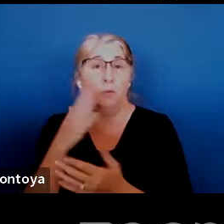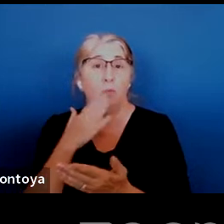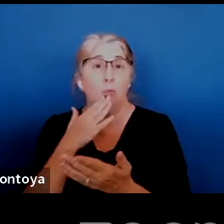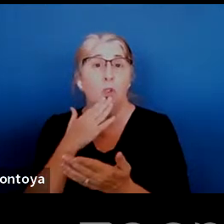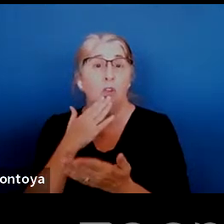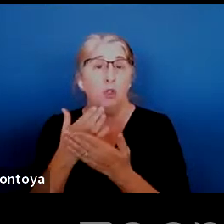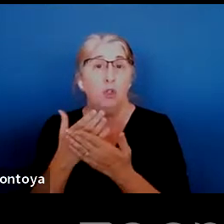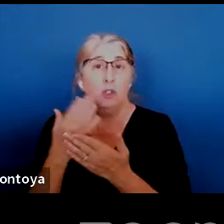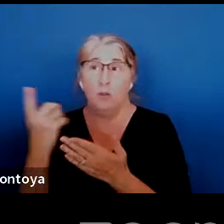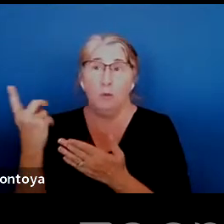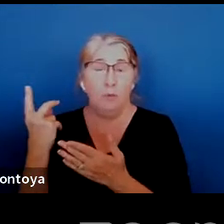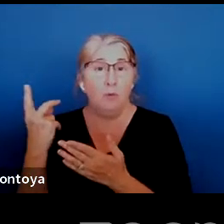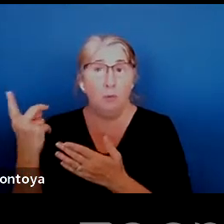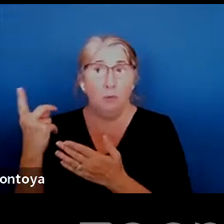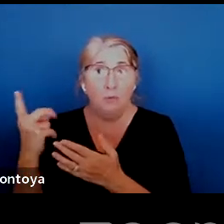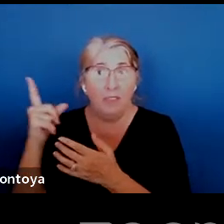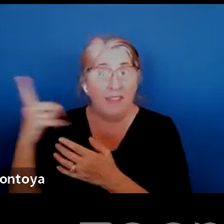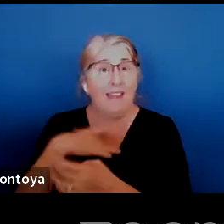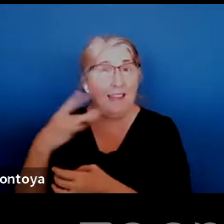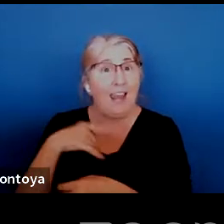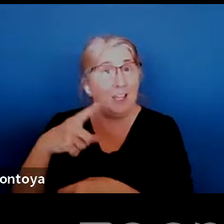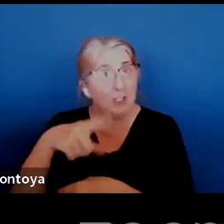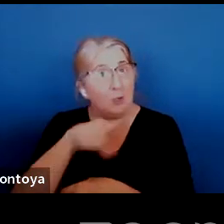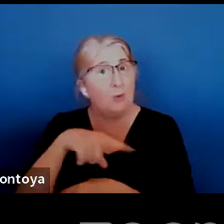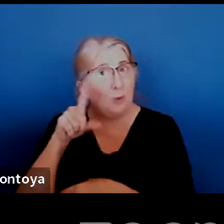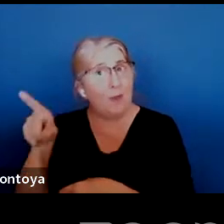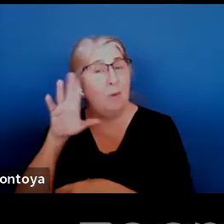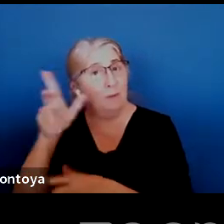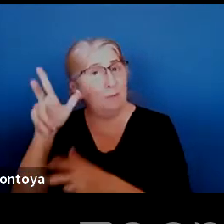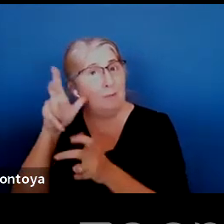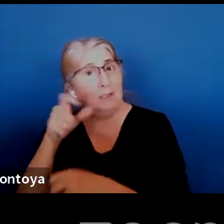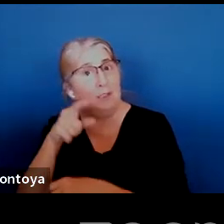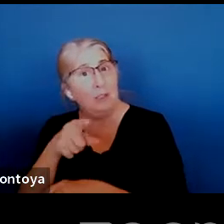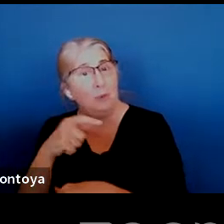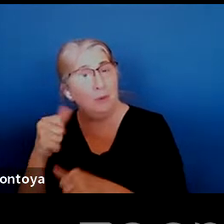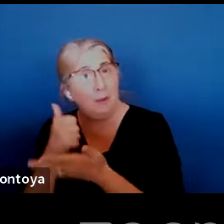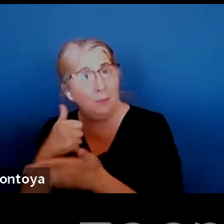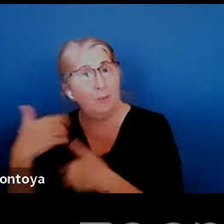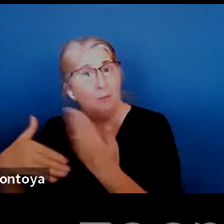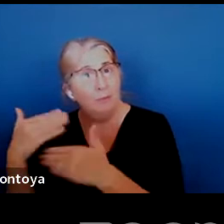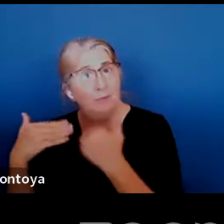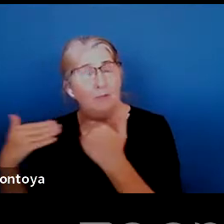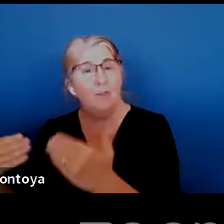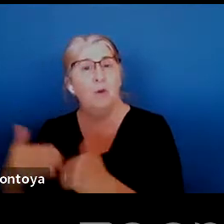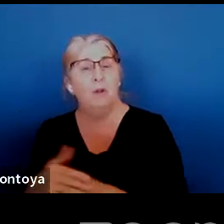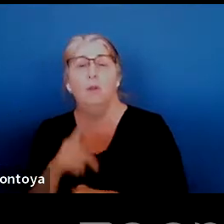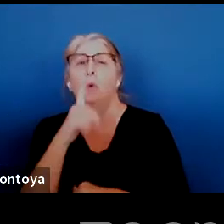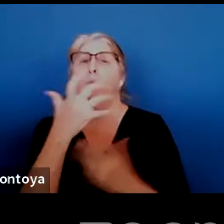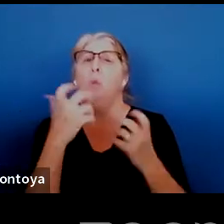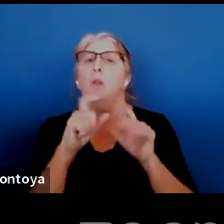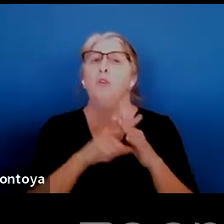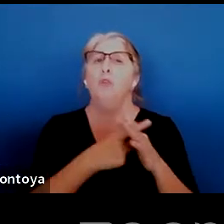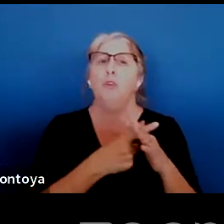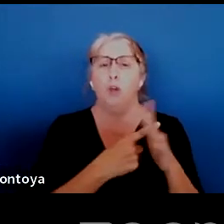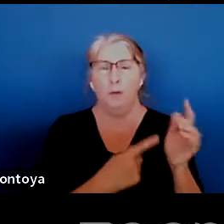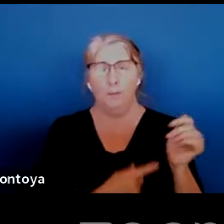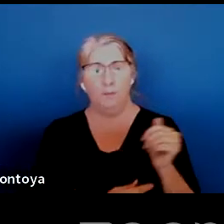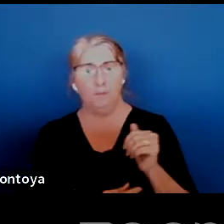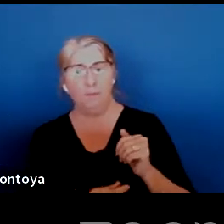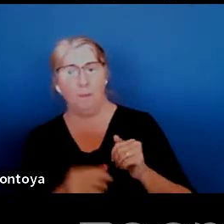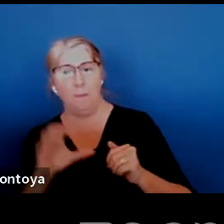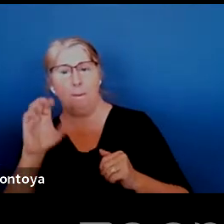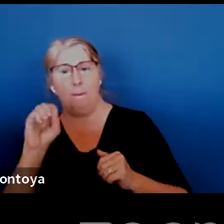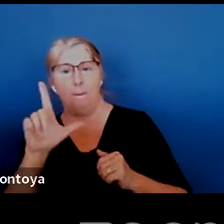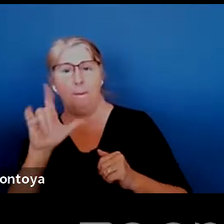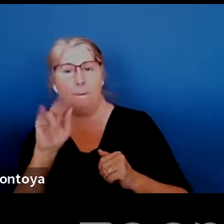nicely in public too. So who wants to start with that one? I can start. Yep. It's important